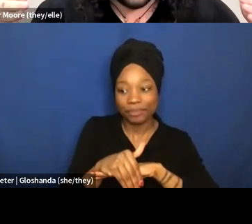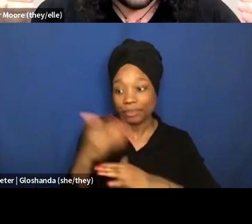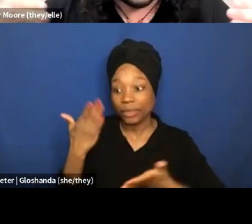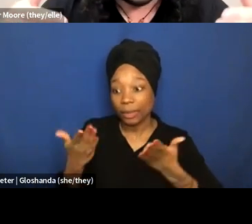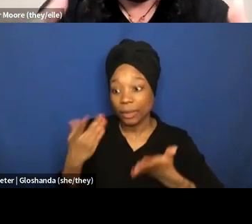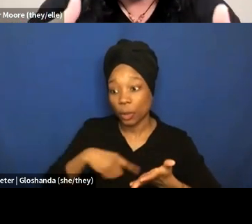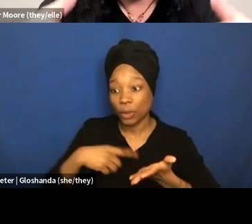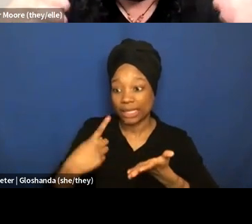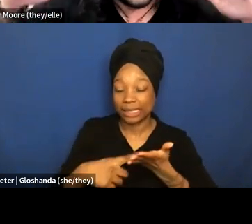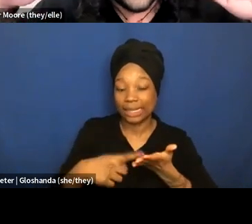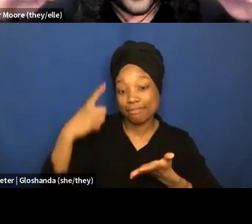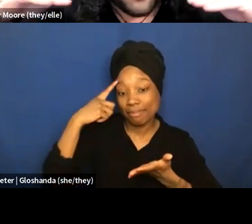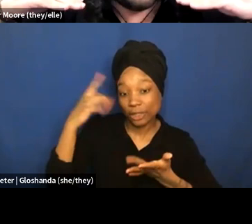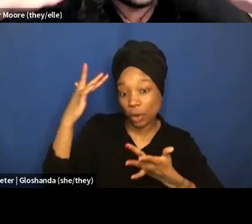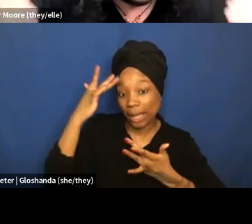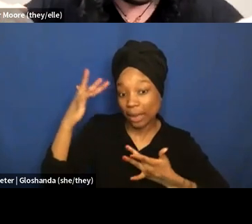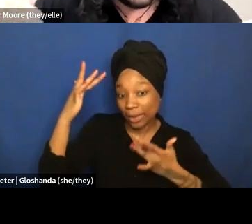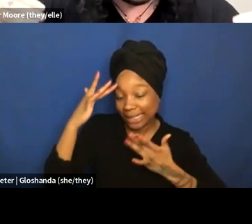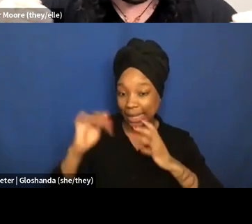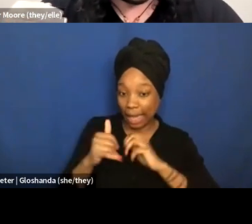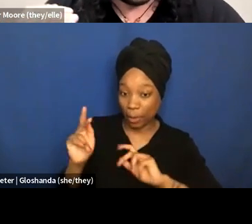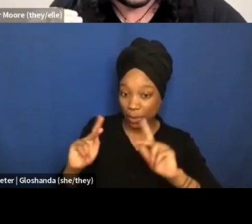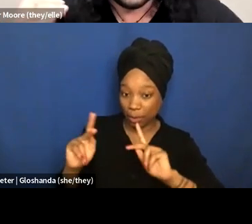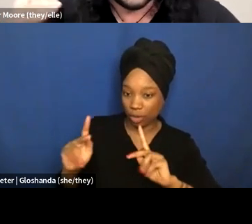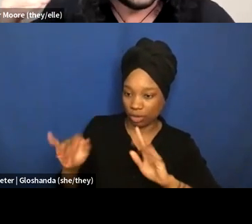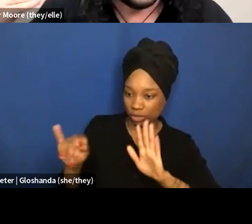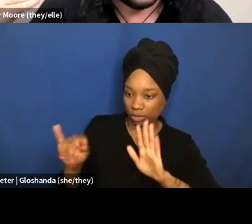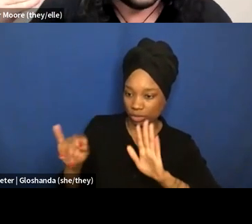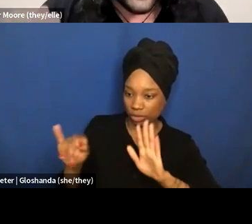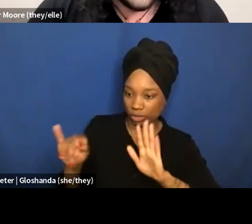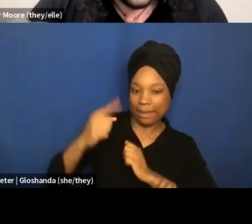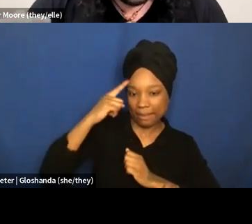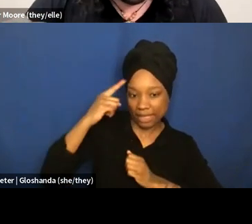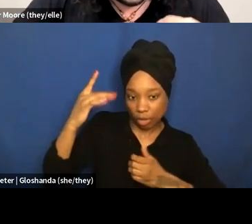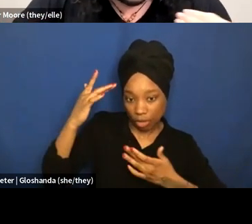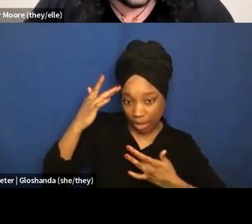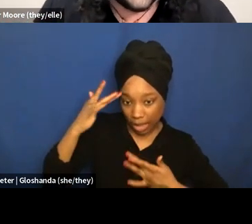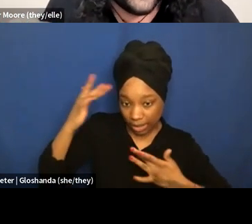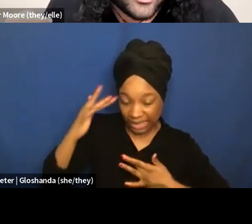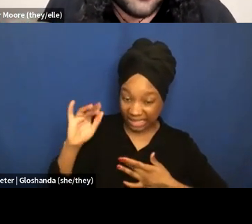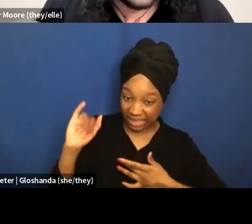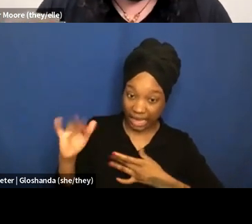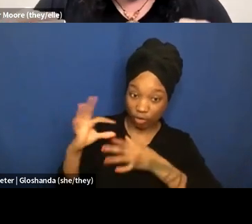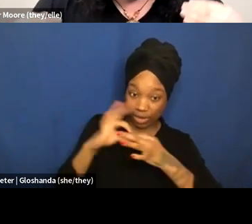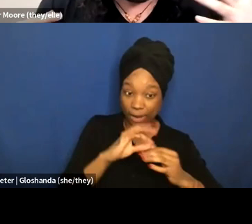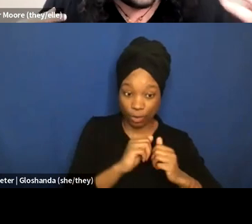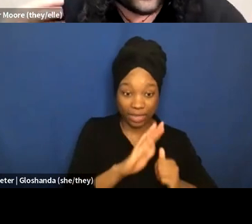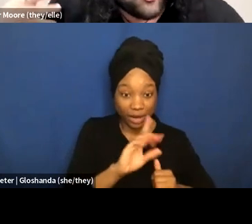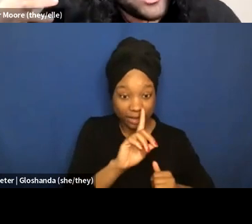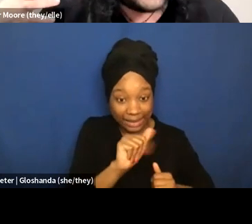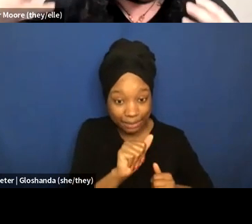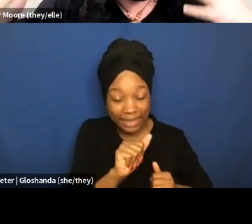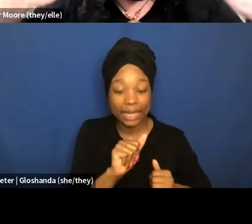talk about mental illness and how people identify with their mental illness, does that interrelate with their disability,